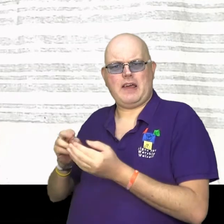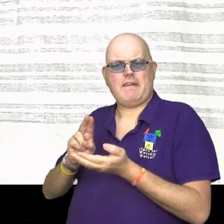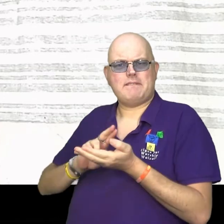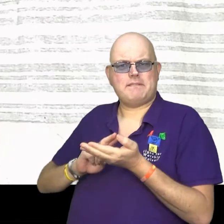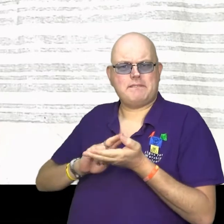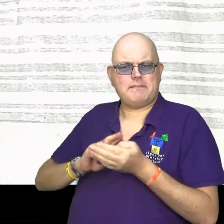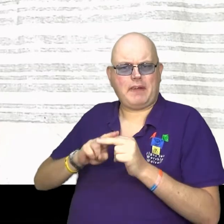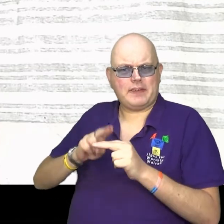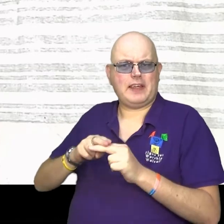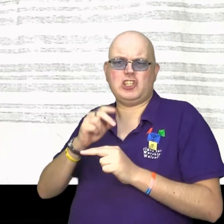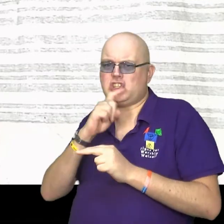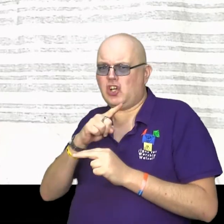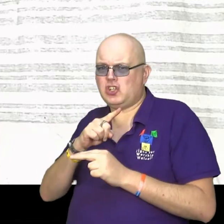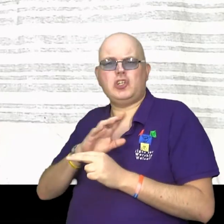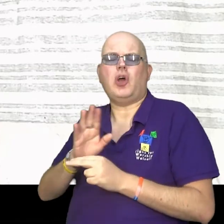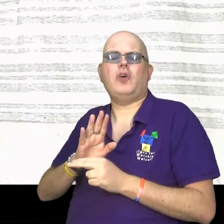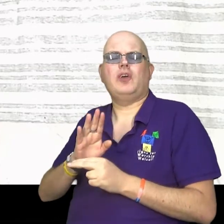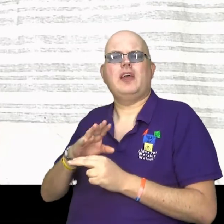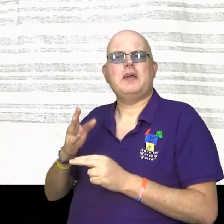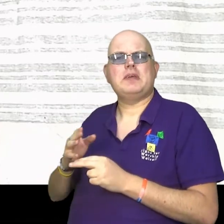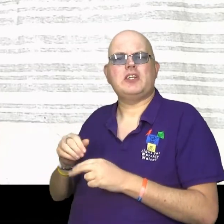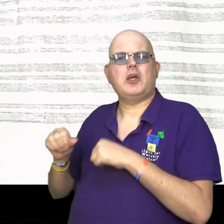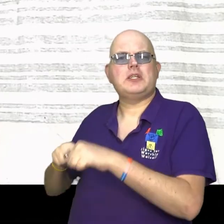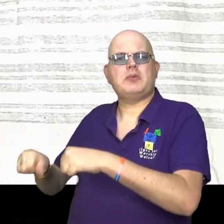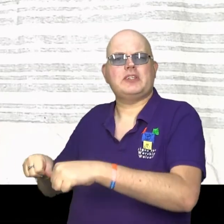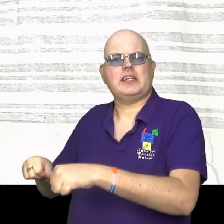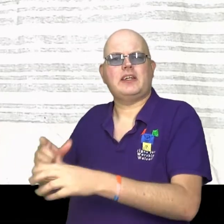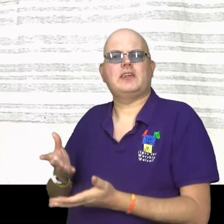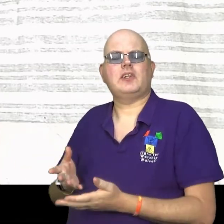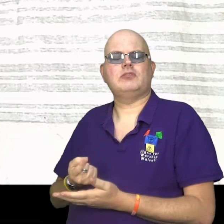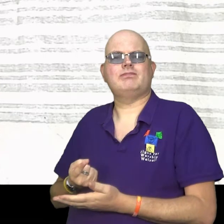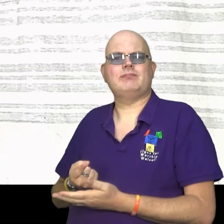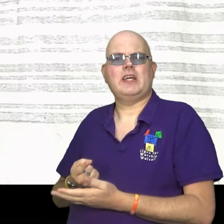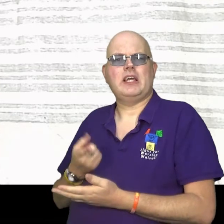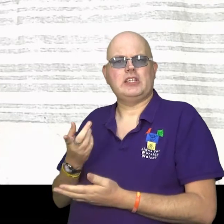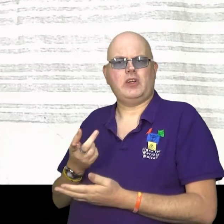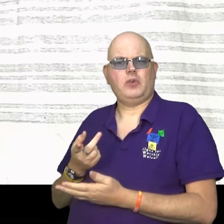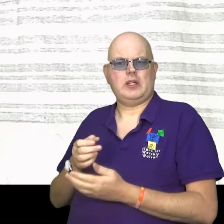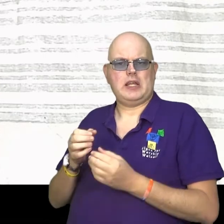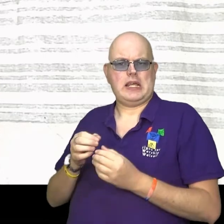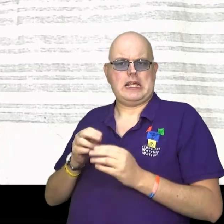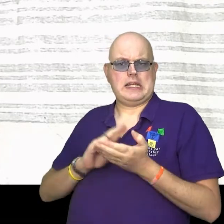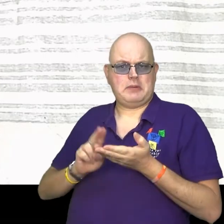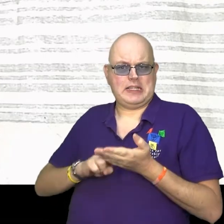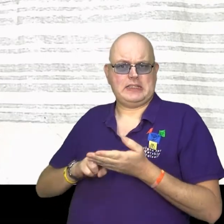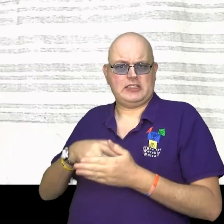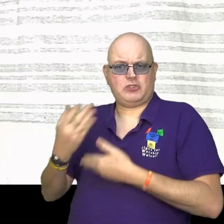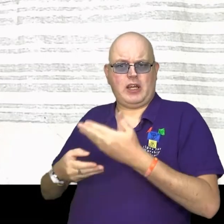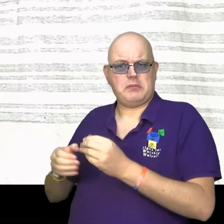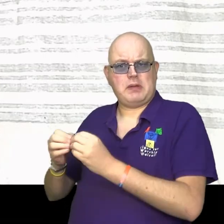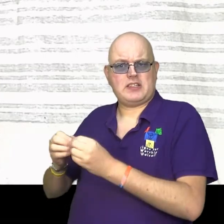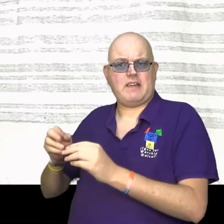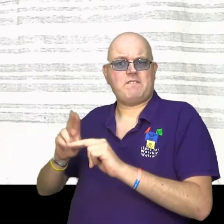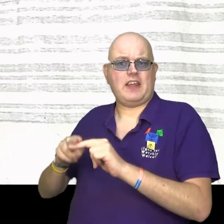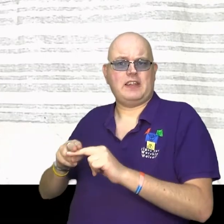word rendered as father can actually mean predecessor. So when Nebuchadnezzar is described as Belshazzar's